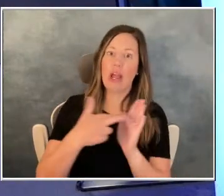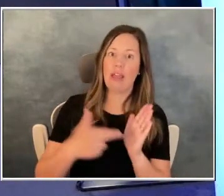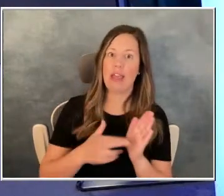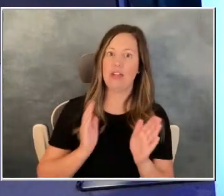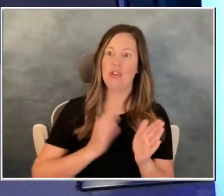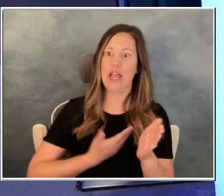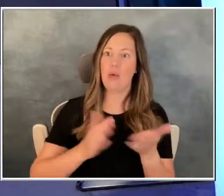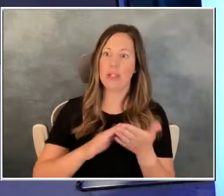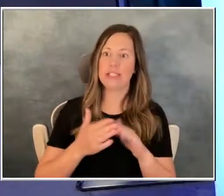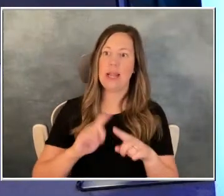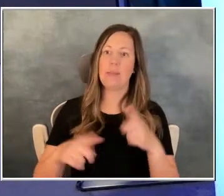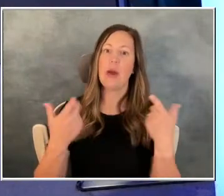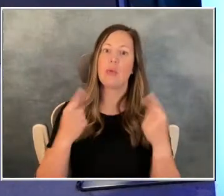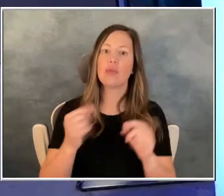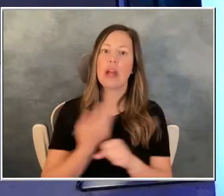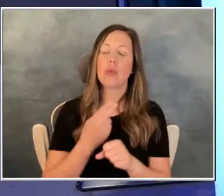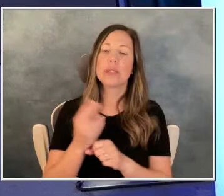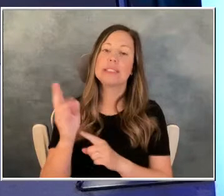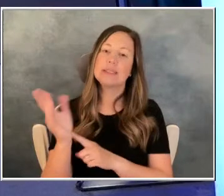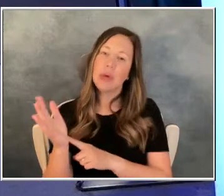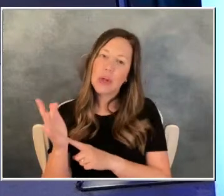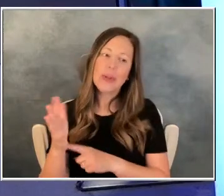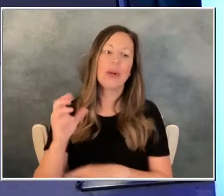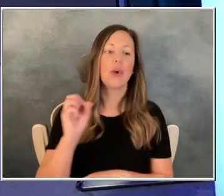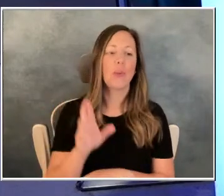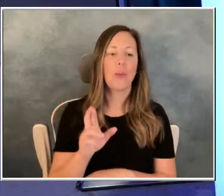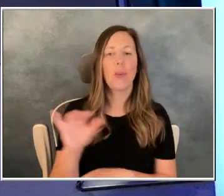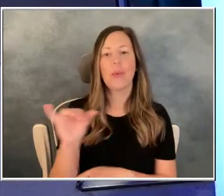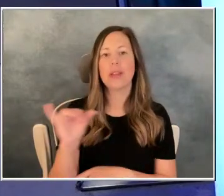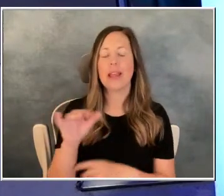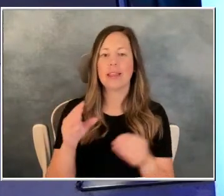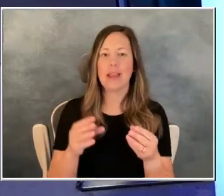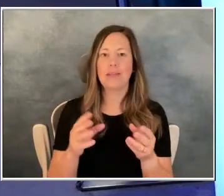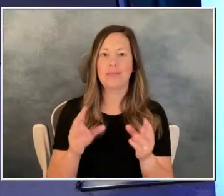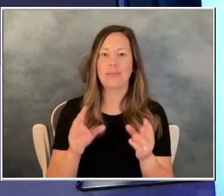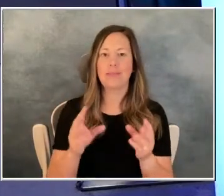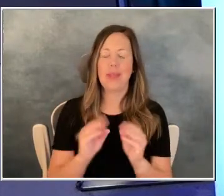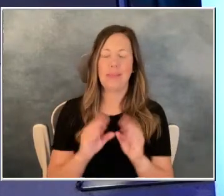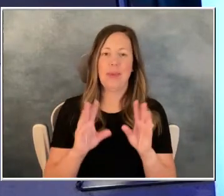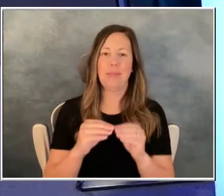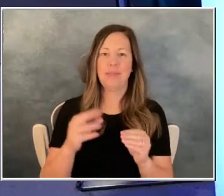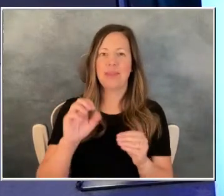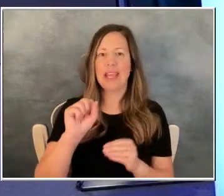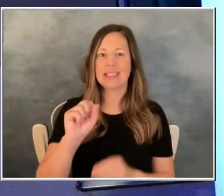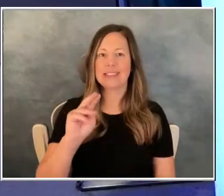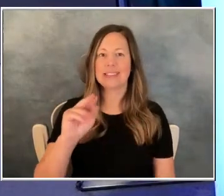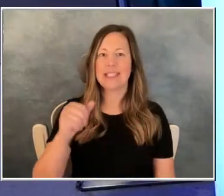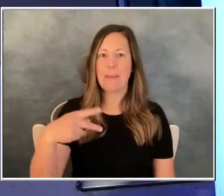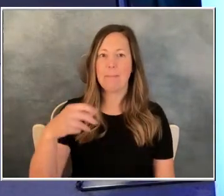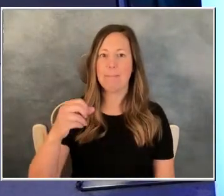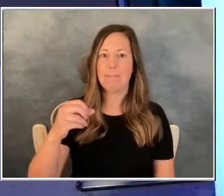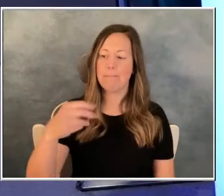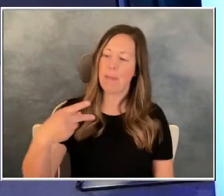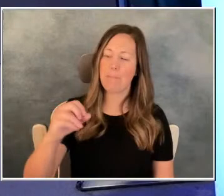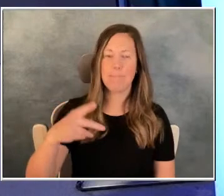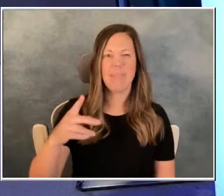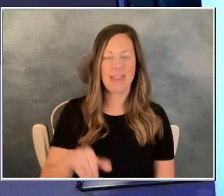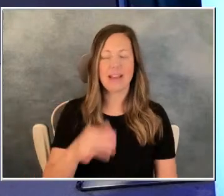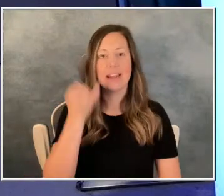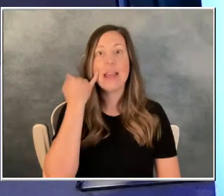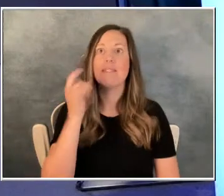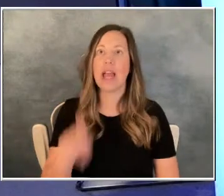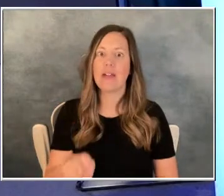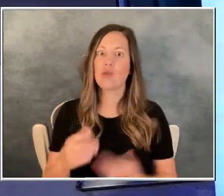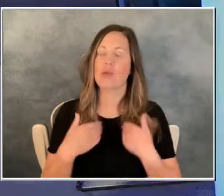do sparklers, or those little snap pops, like wherever you're living. You know, if you have to shoot off fireworks, we do have some straightforward